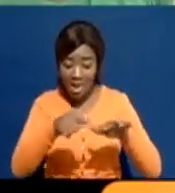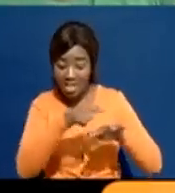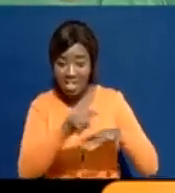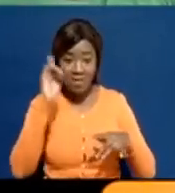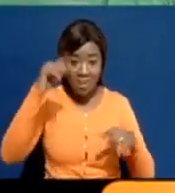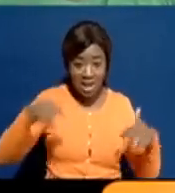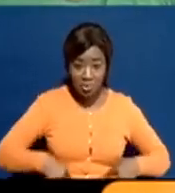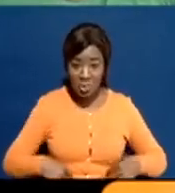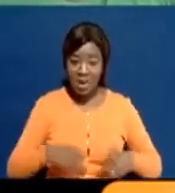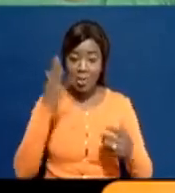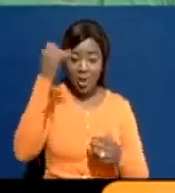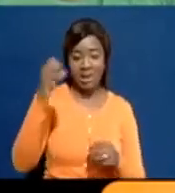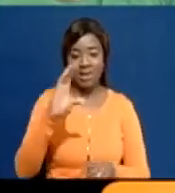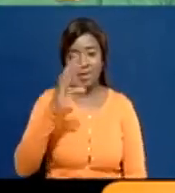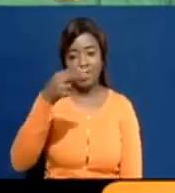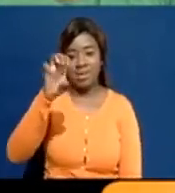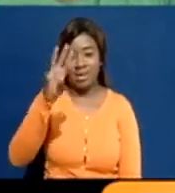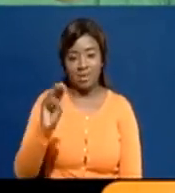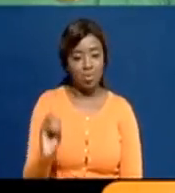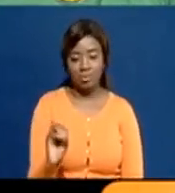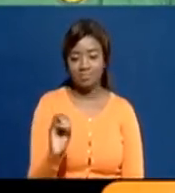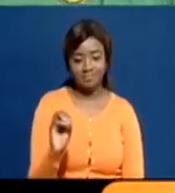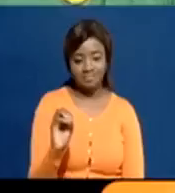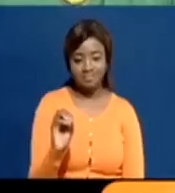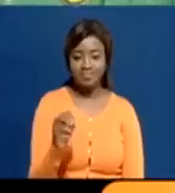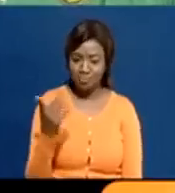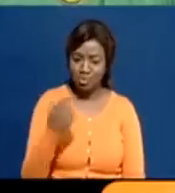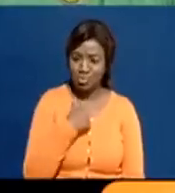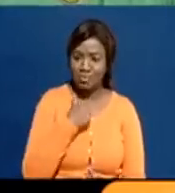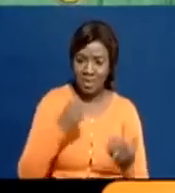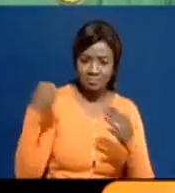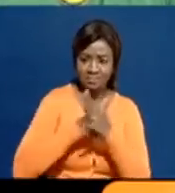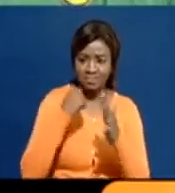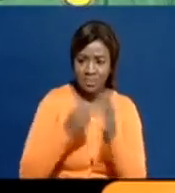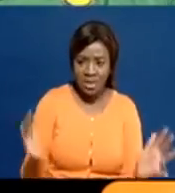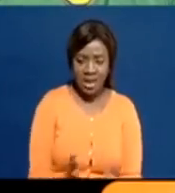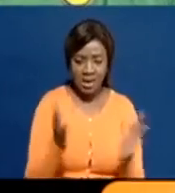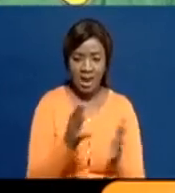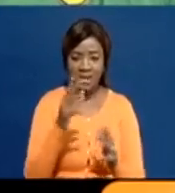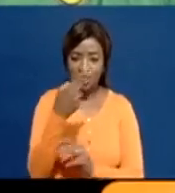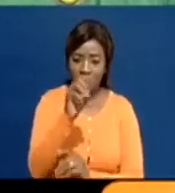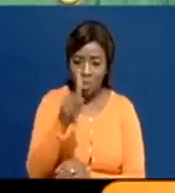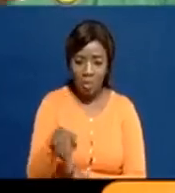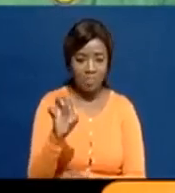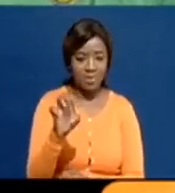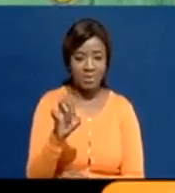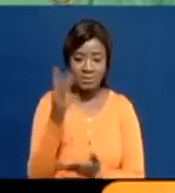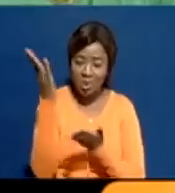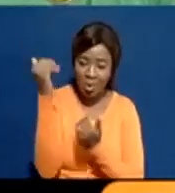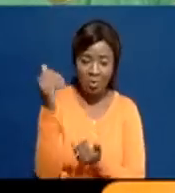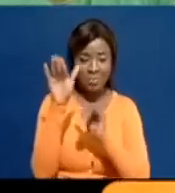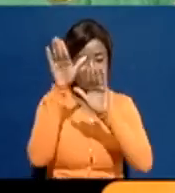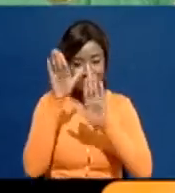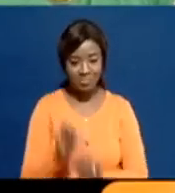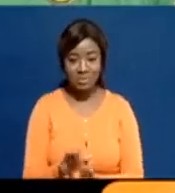So hope. Hope is at the top of it. I'm a hope advocate. Hope is at the top of it. Whether there's money, there's no money. You're still here.